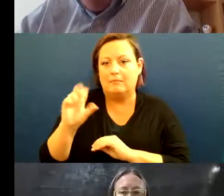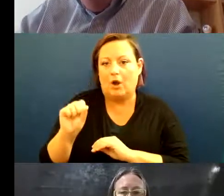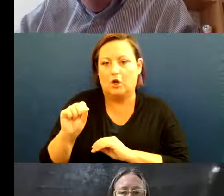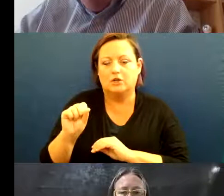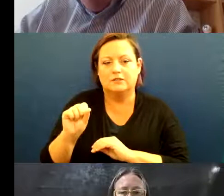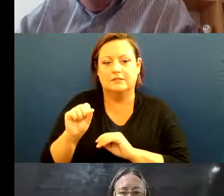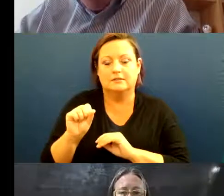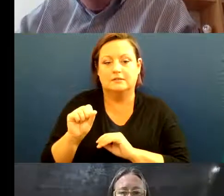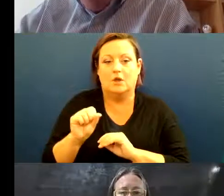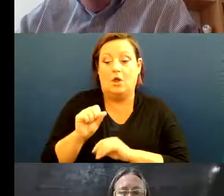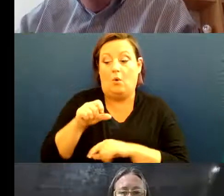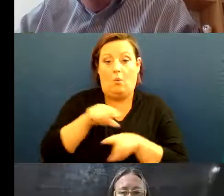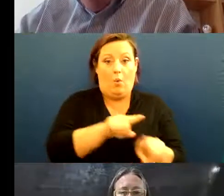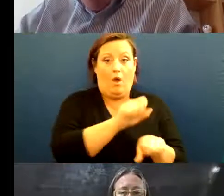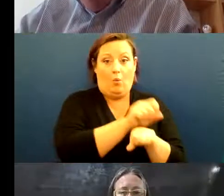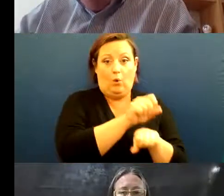Stu